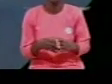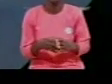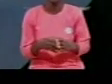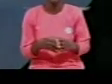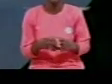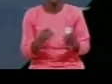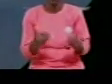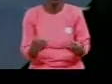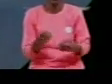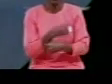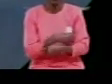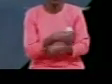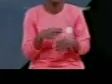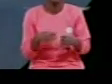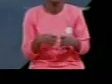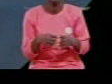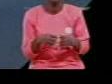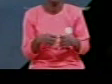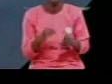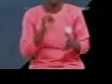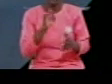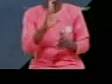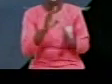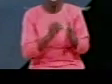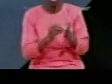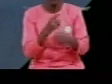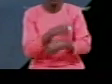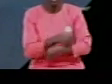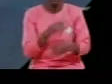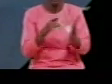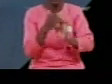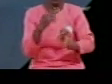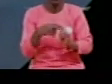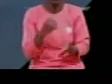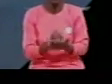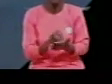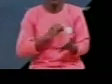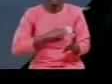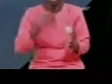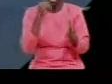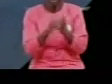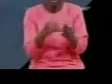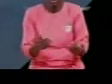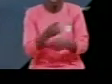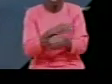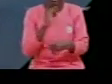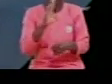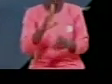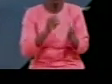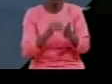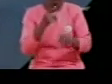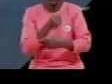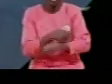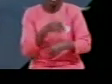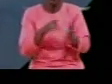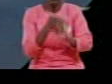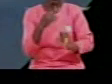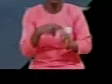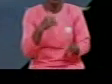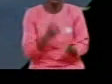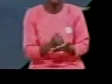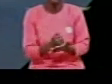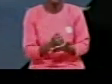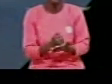Today is your day. I said, today is your day. Day